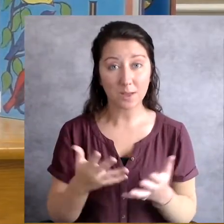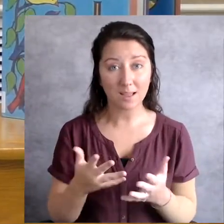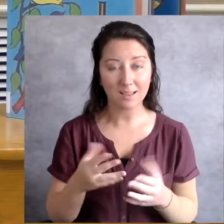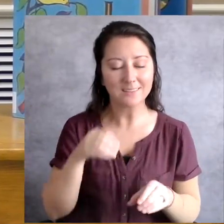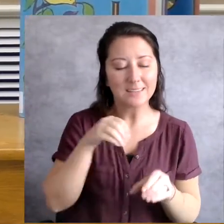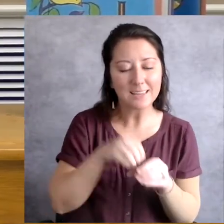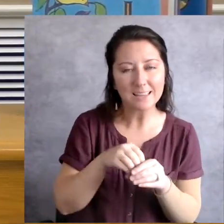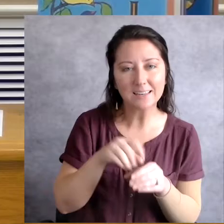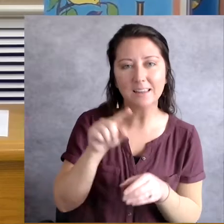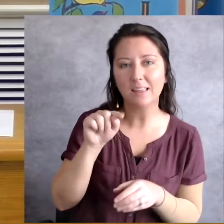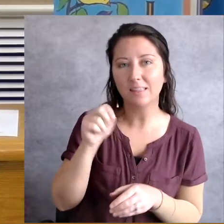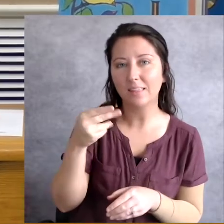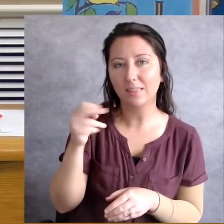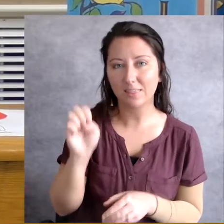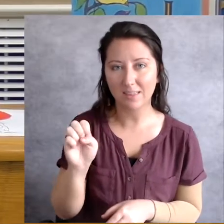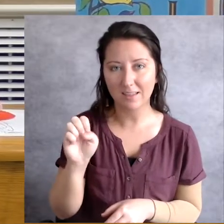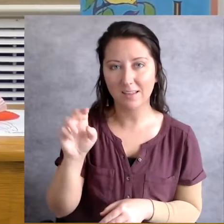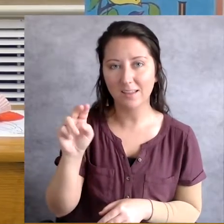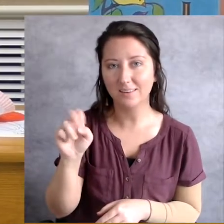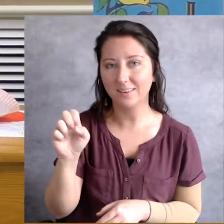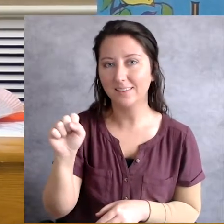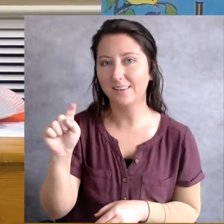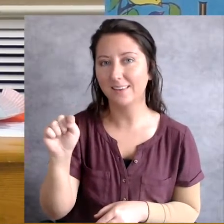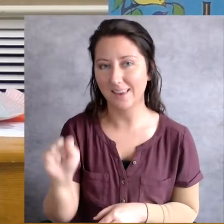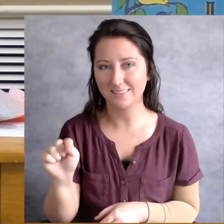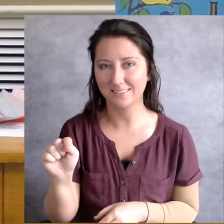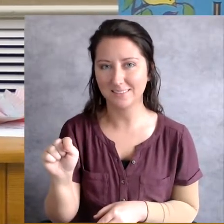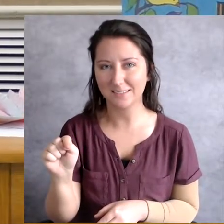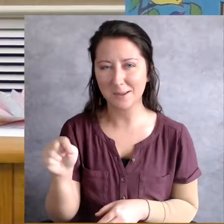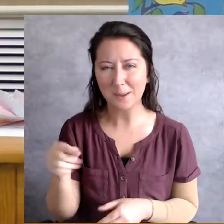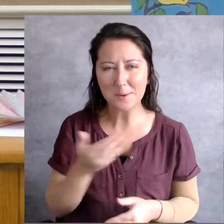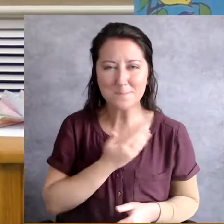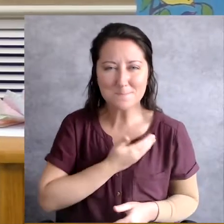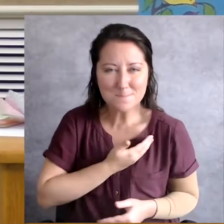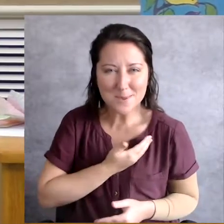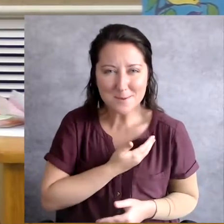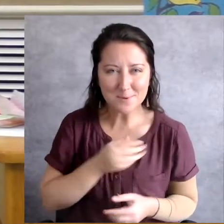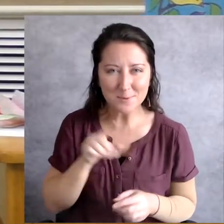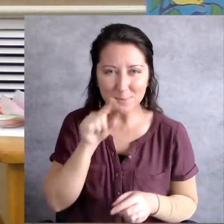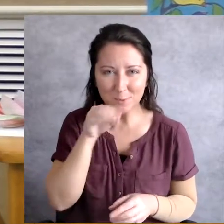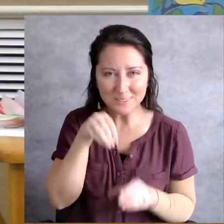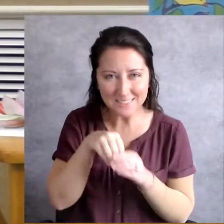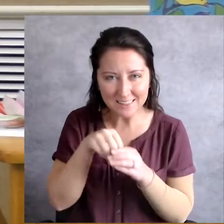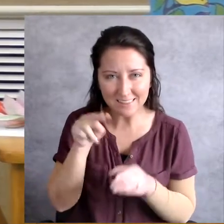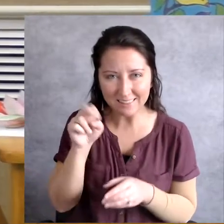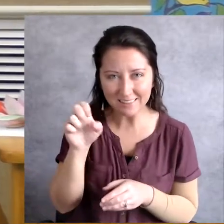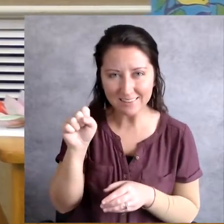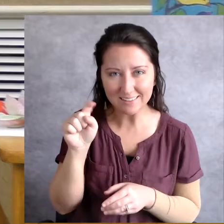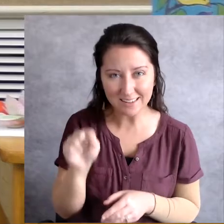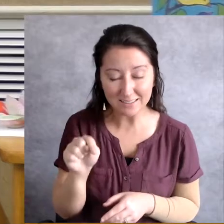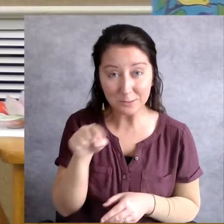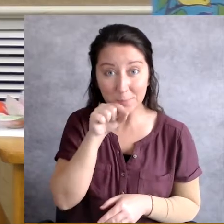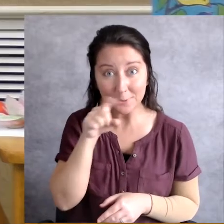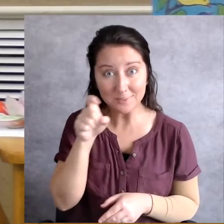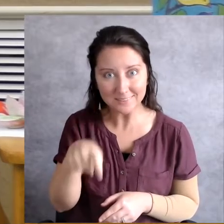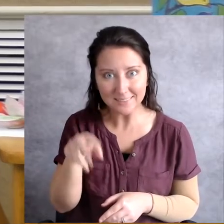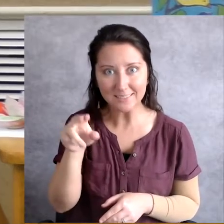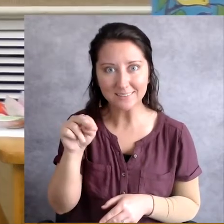In the Nest. Look at the birds and the baby birds in the nest. Birds have to have their nest, don't they?